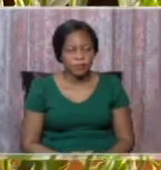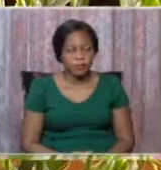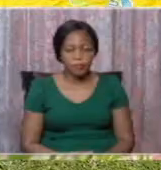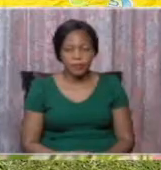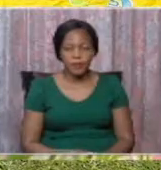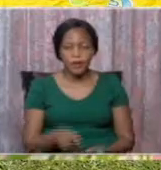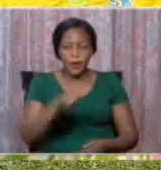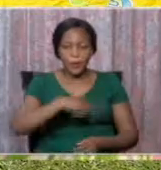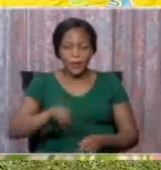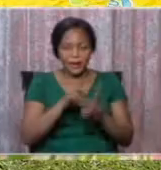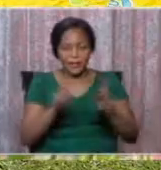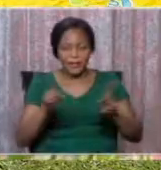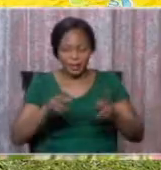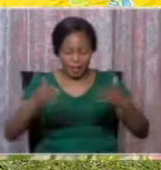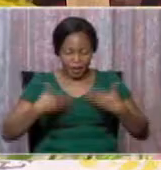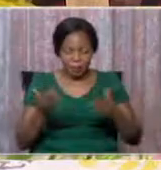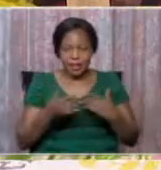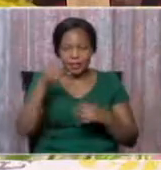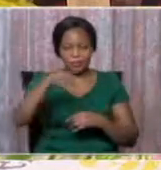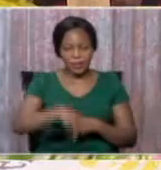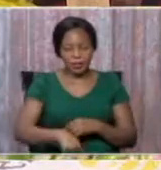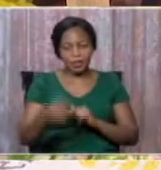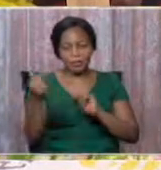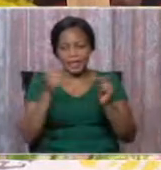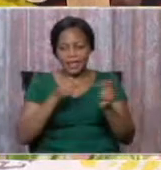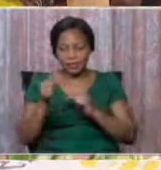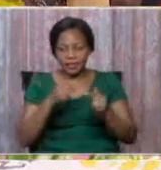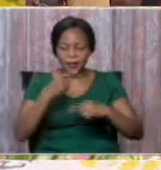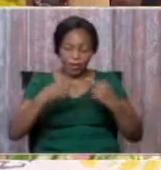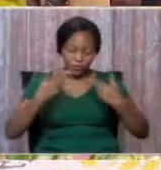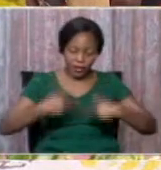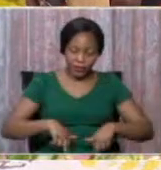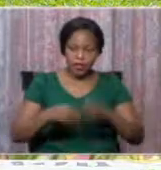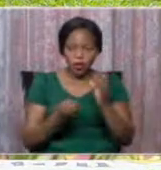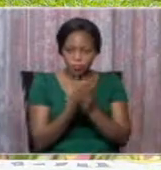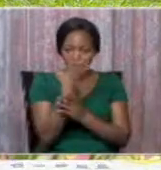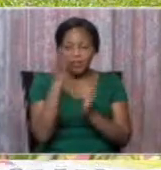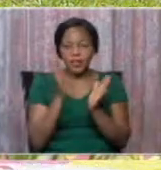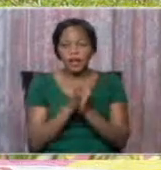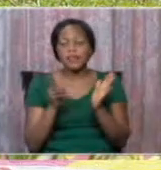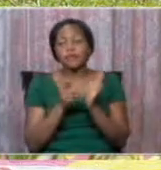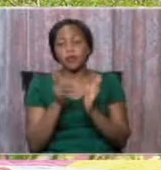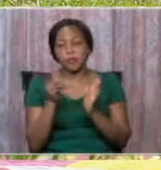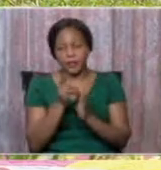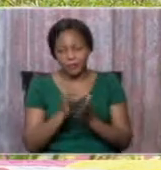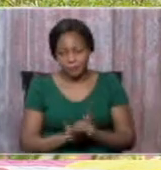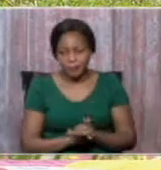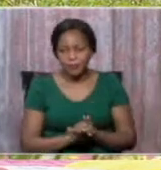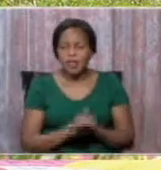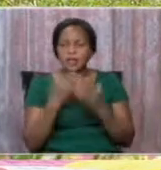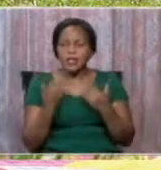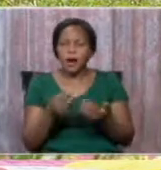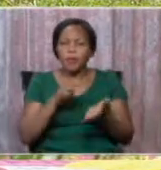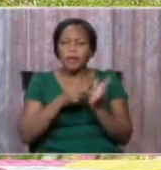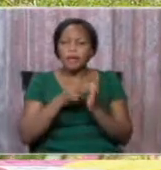young people generally? We know that many young people are at home, and some of these things can be very challenging for them.